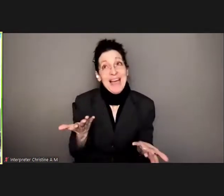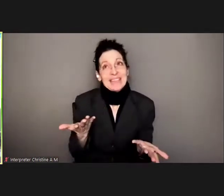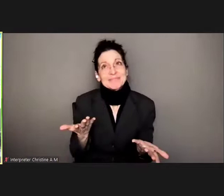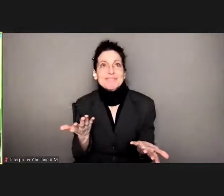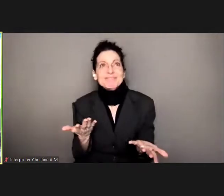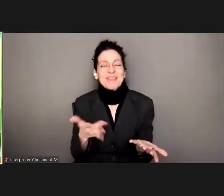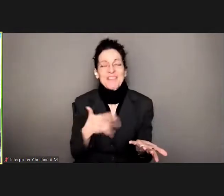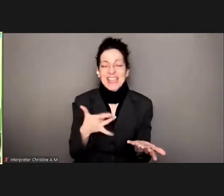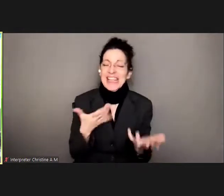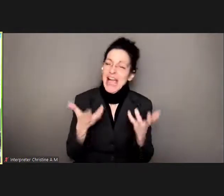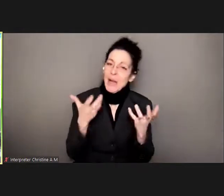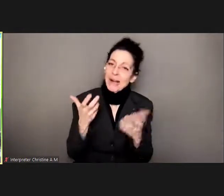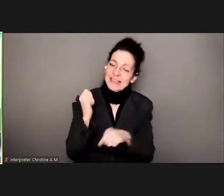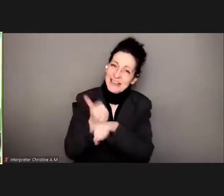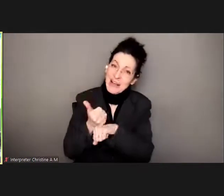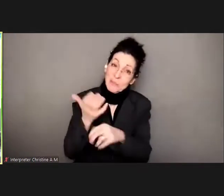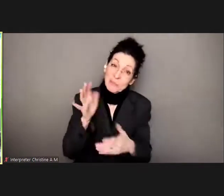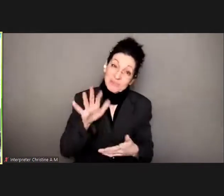four.